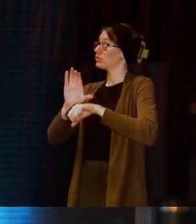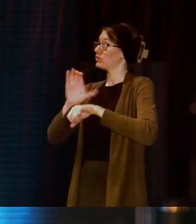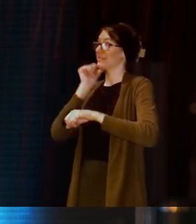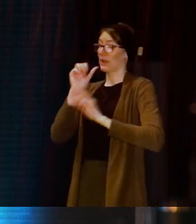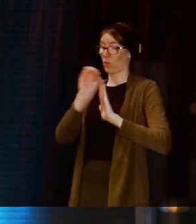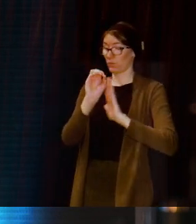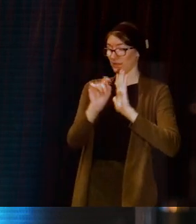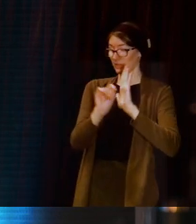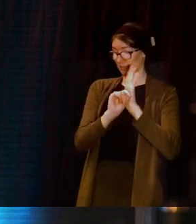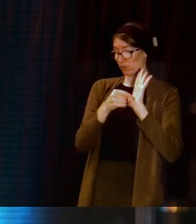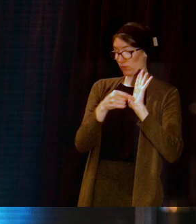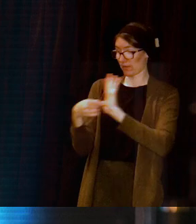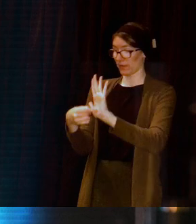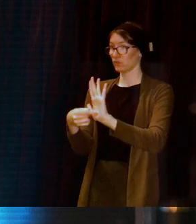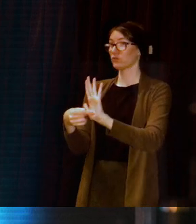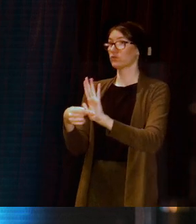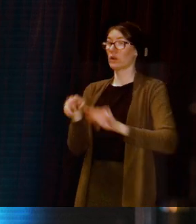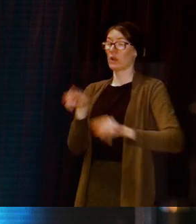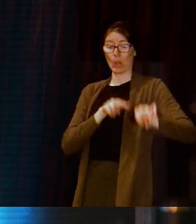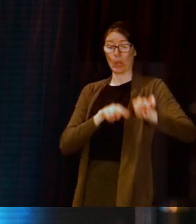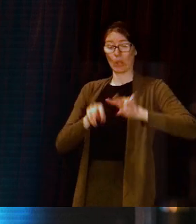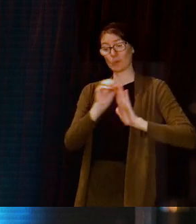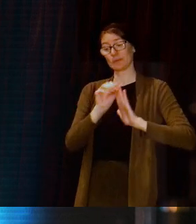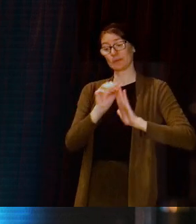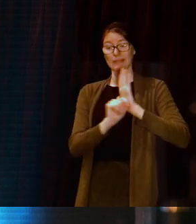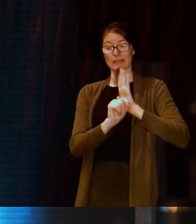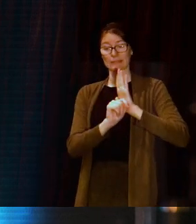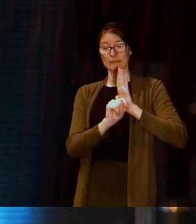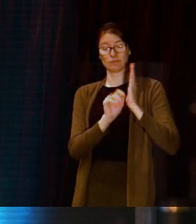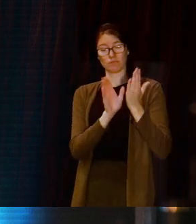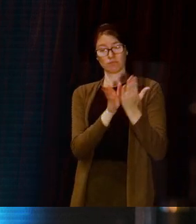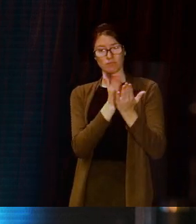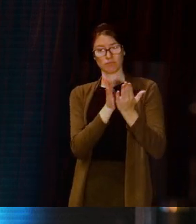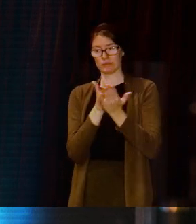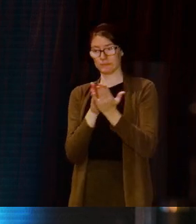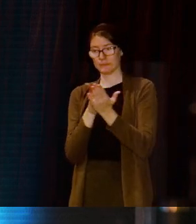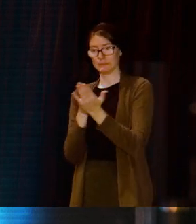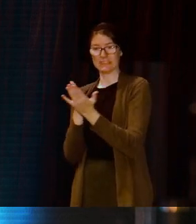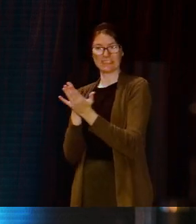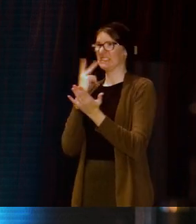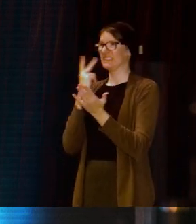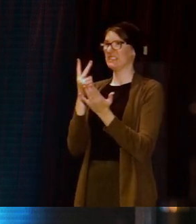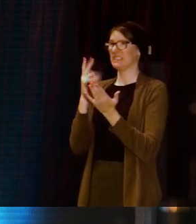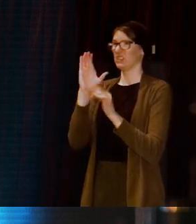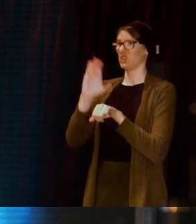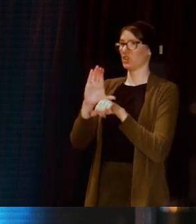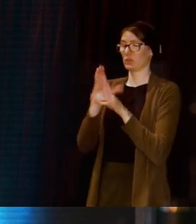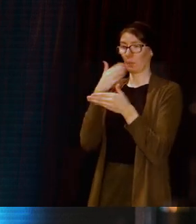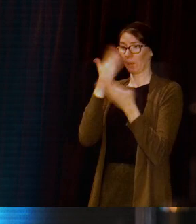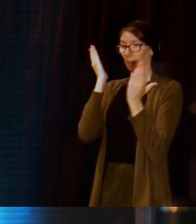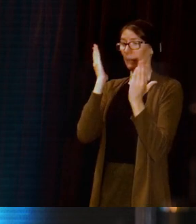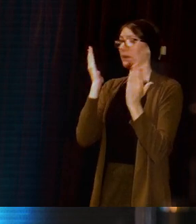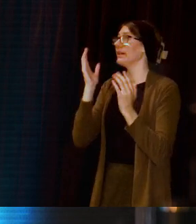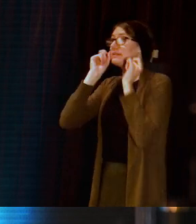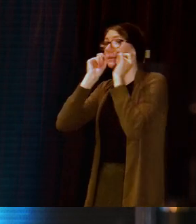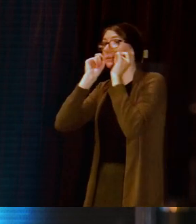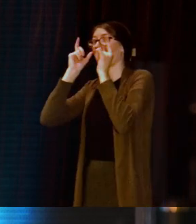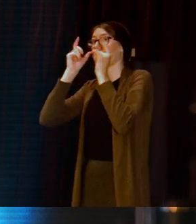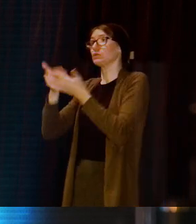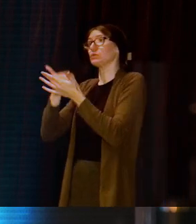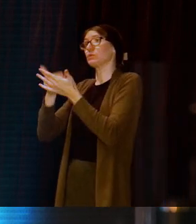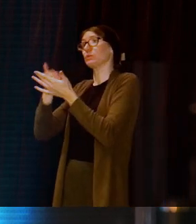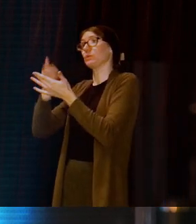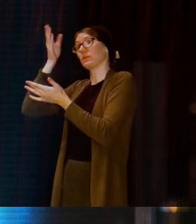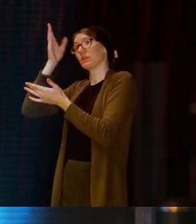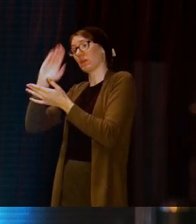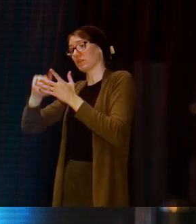Old Testament revelation. If you go looking through those Old Testament pages, you're not going to find us. It's not in there. It's a surprise, a new thing that God has started, and